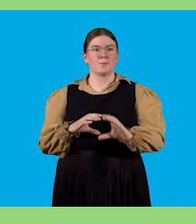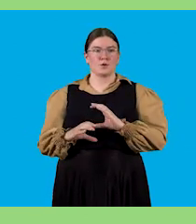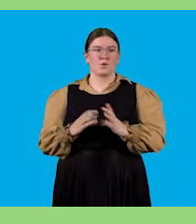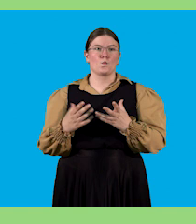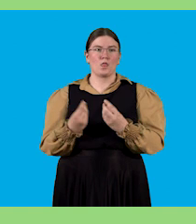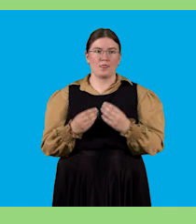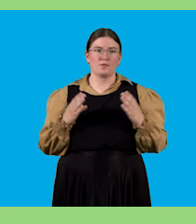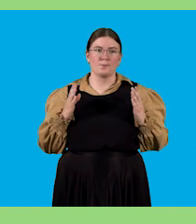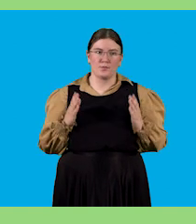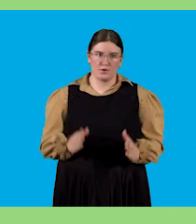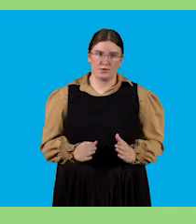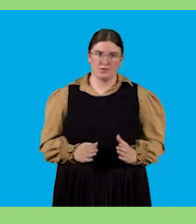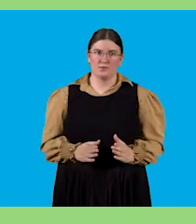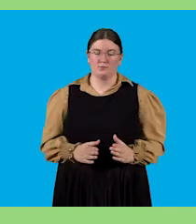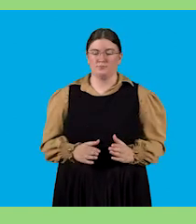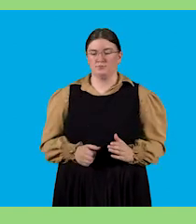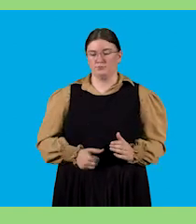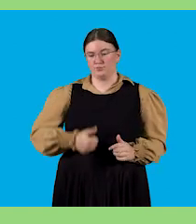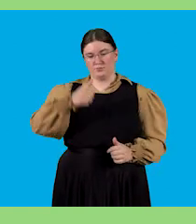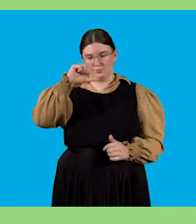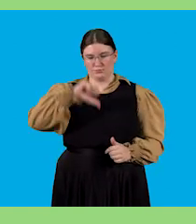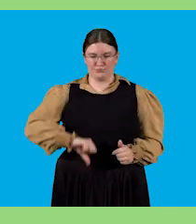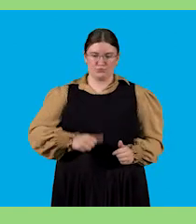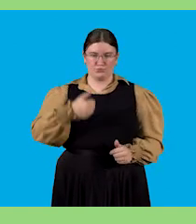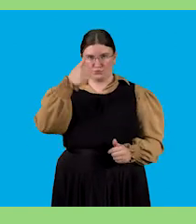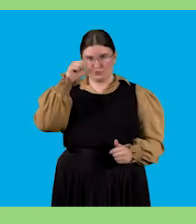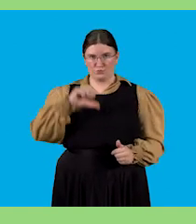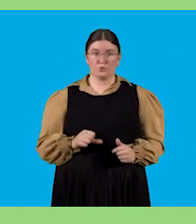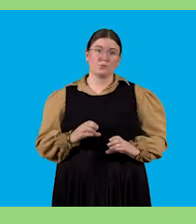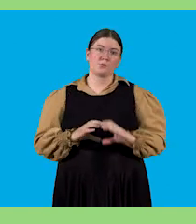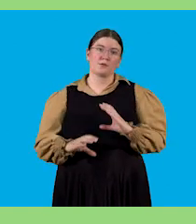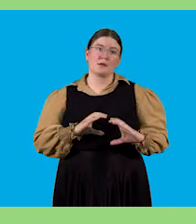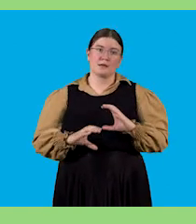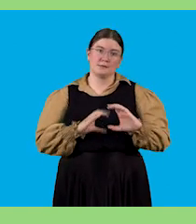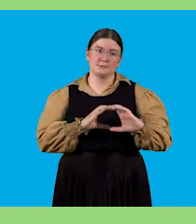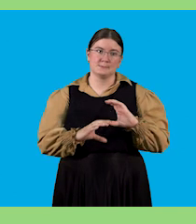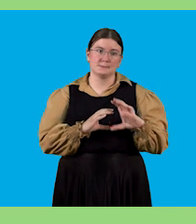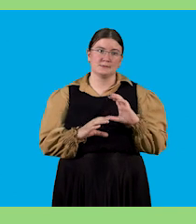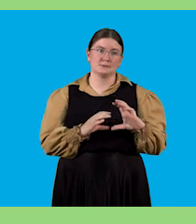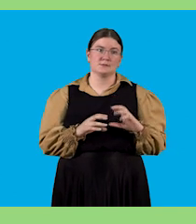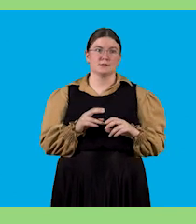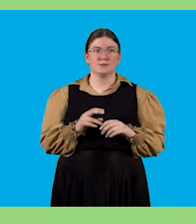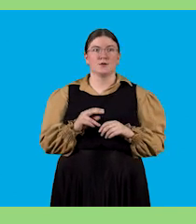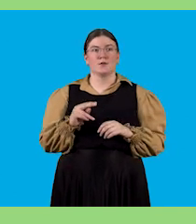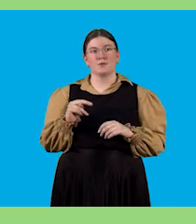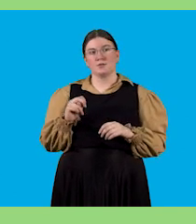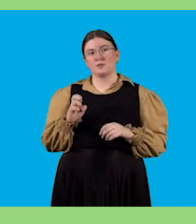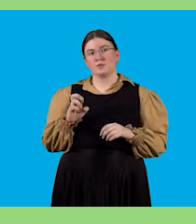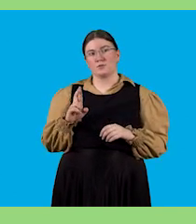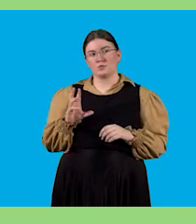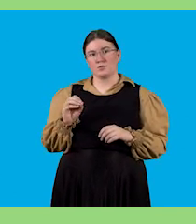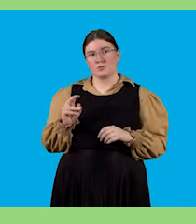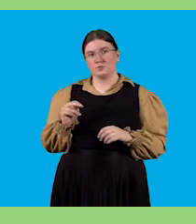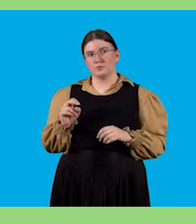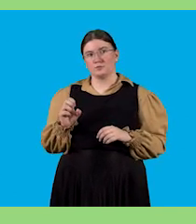the body to the brain and back to the body. So in labeling this nerve cell, we